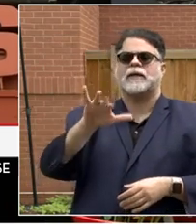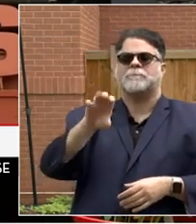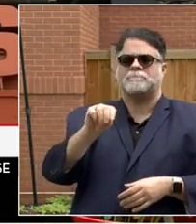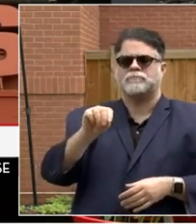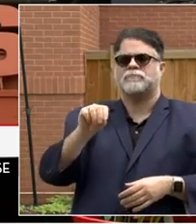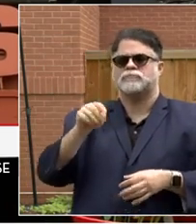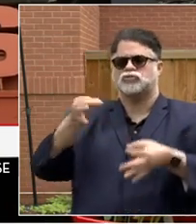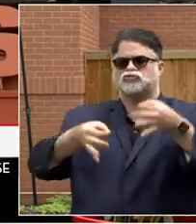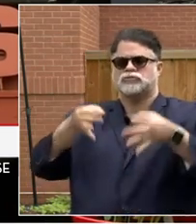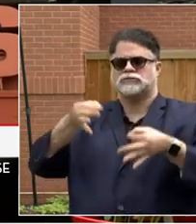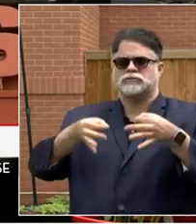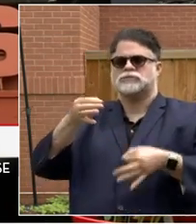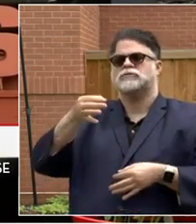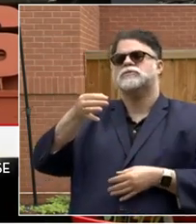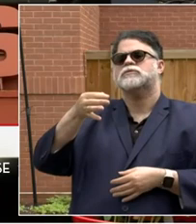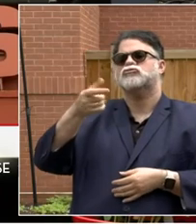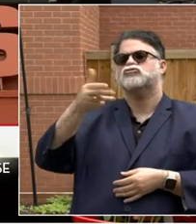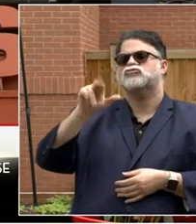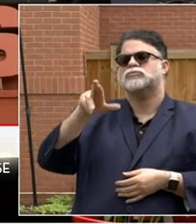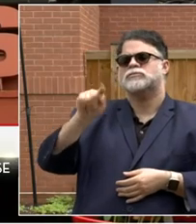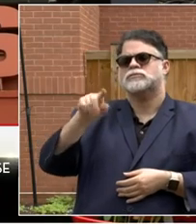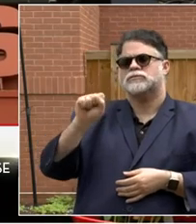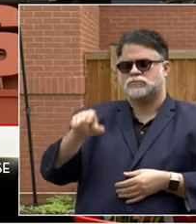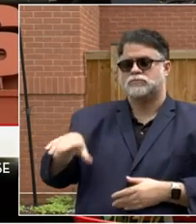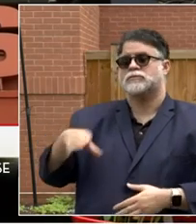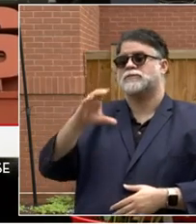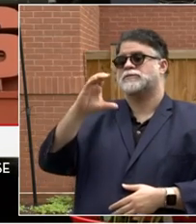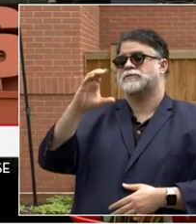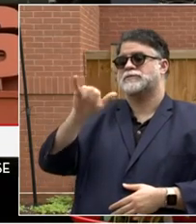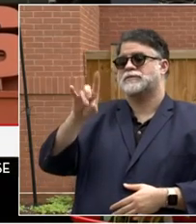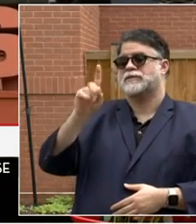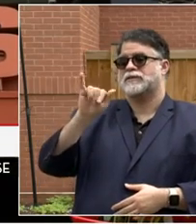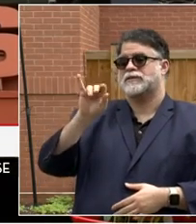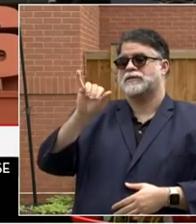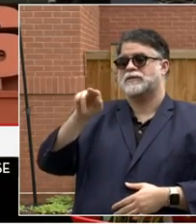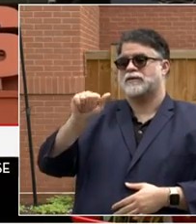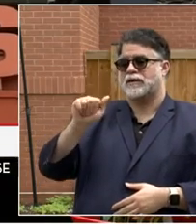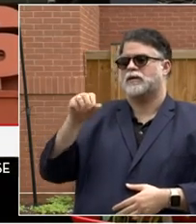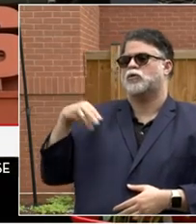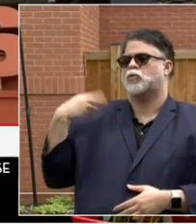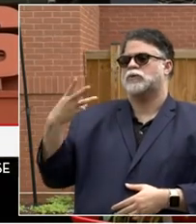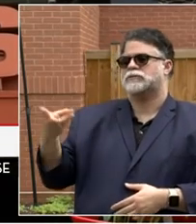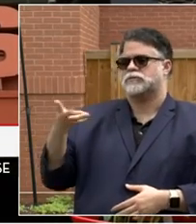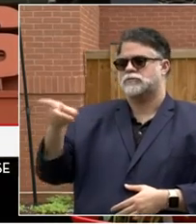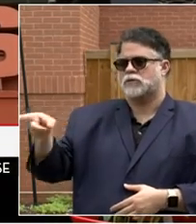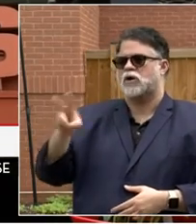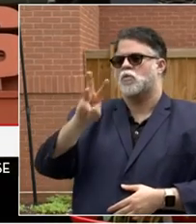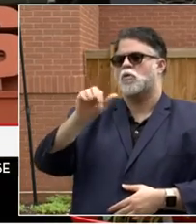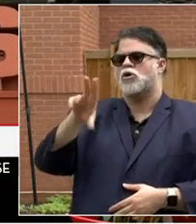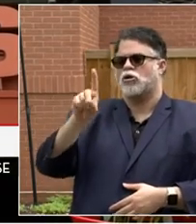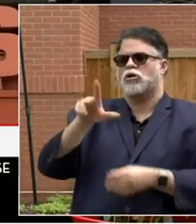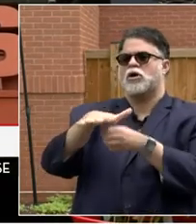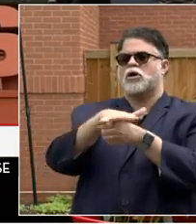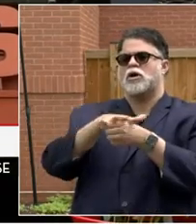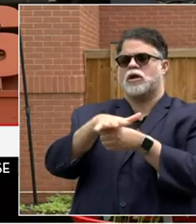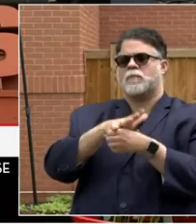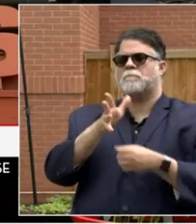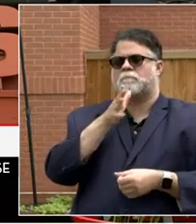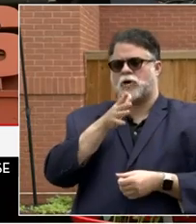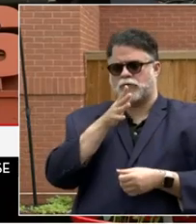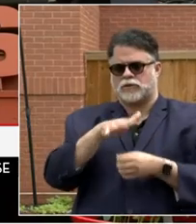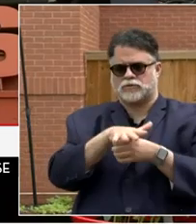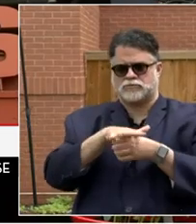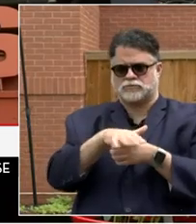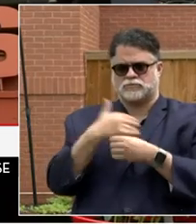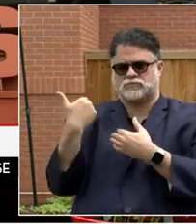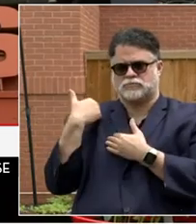Grants. Christina Washington. Christina is the Ward 8 Moker. So she's the Mayor's representative